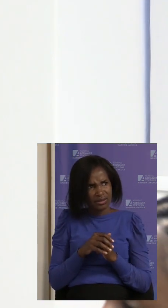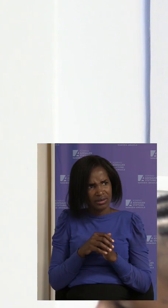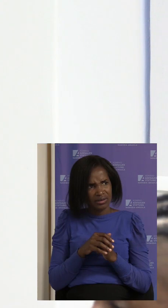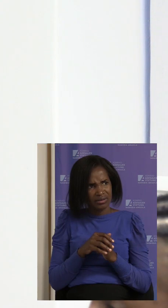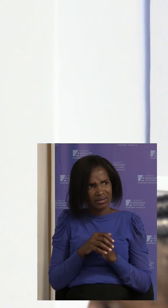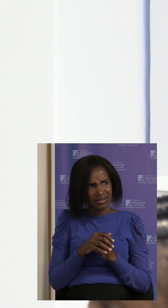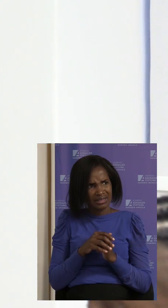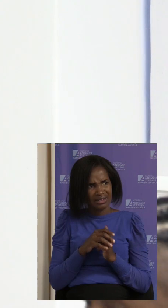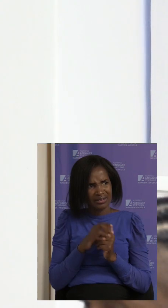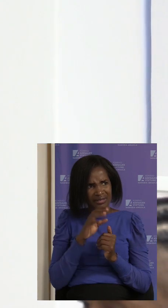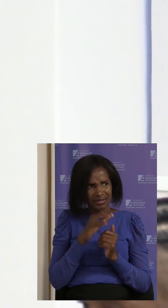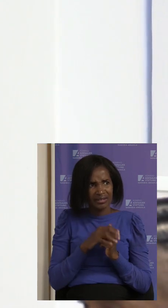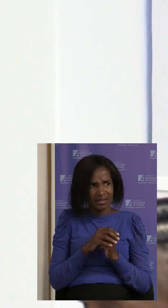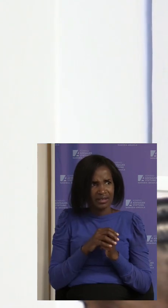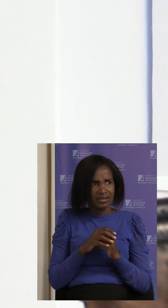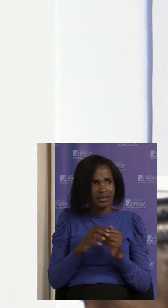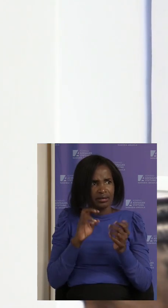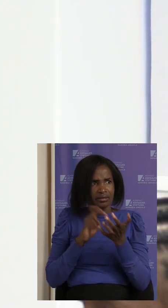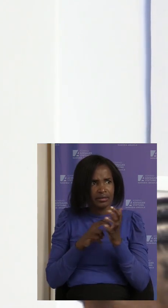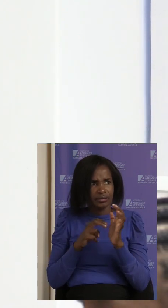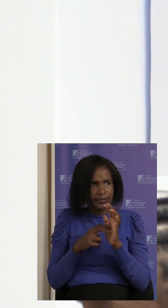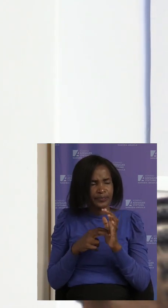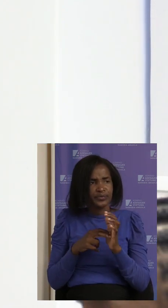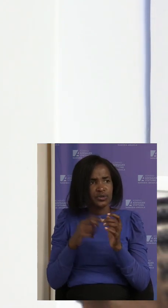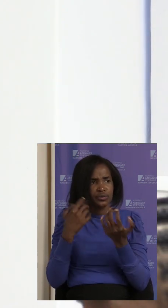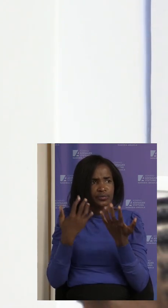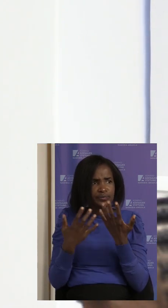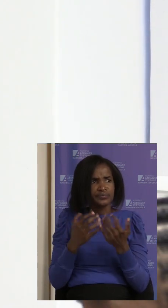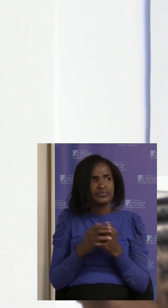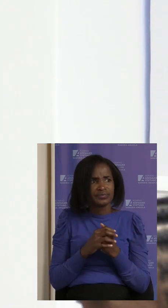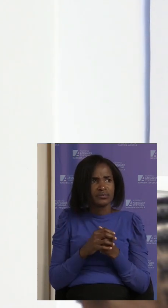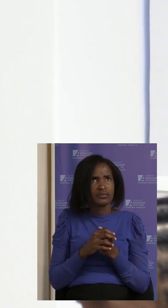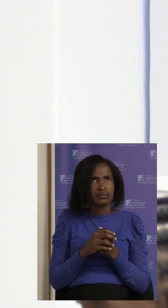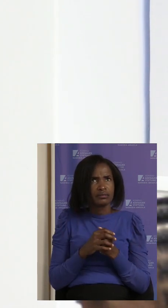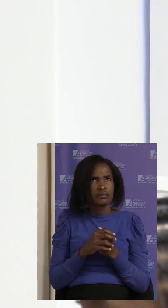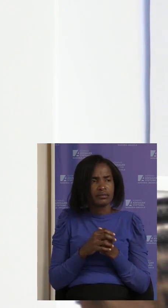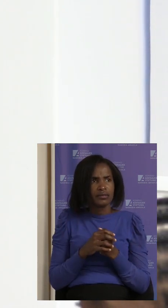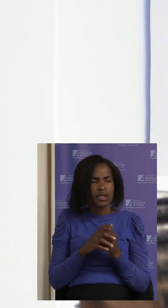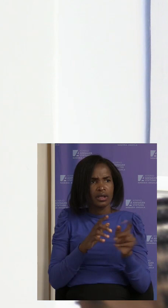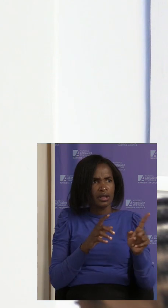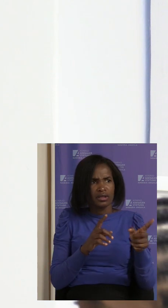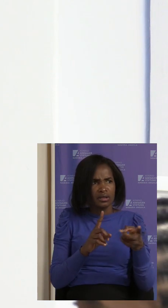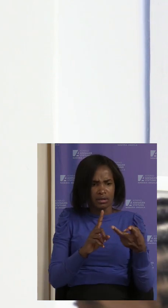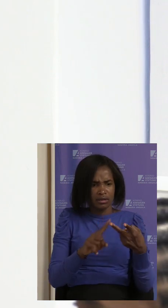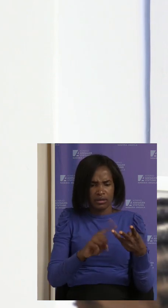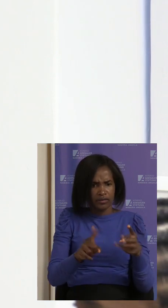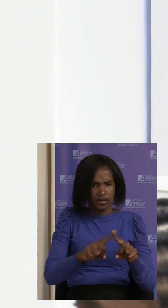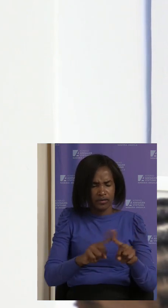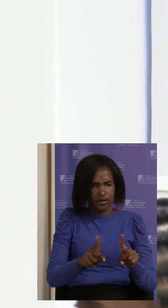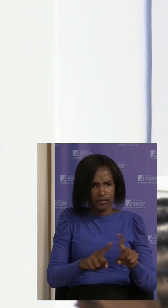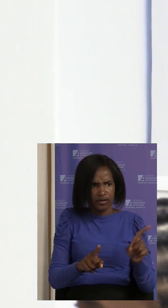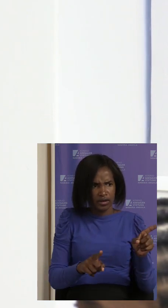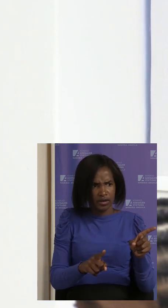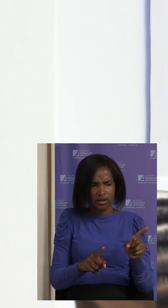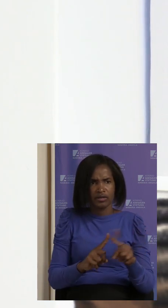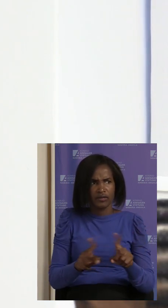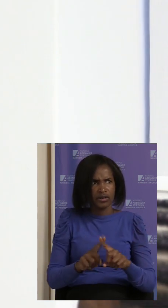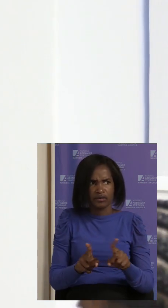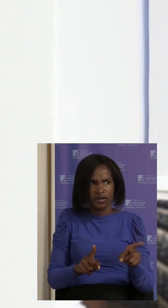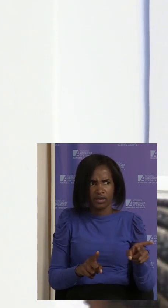So perhaps that's something that we can also keep in the back of our mind. I'm now not going to take up much more time. I would like to hand